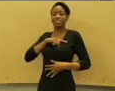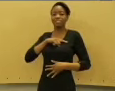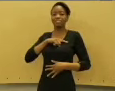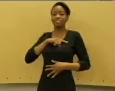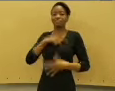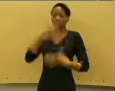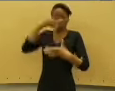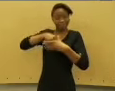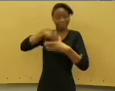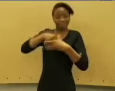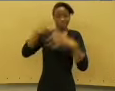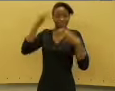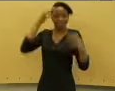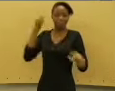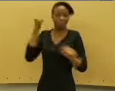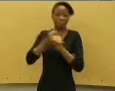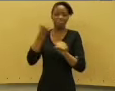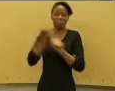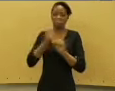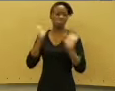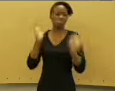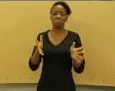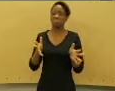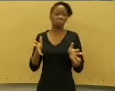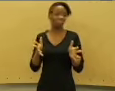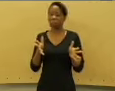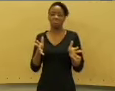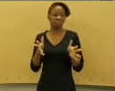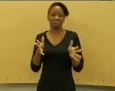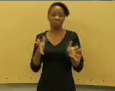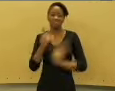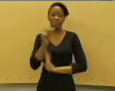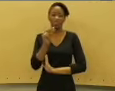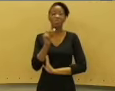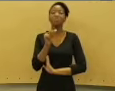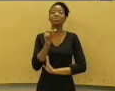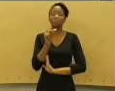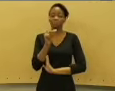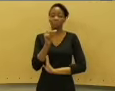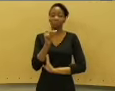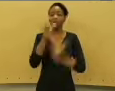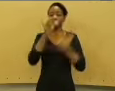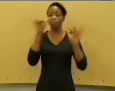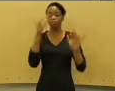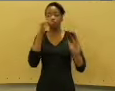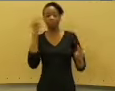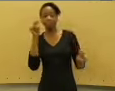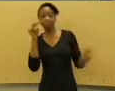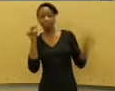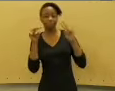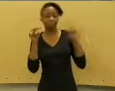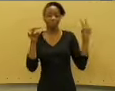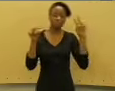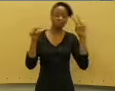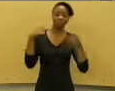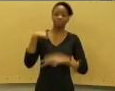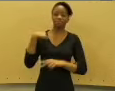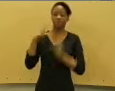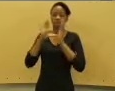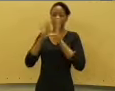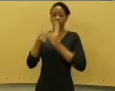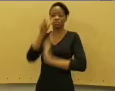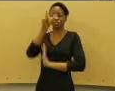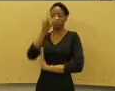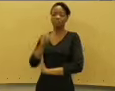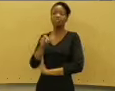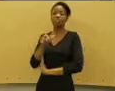conversations that are going on in the world are often from other people's perceptions. you know, and I come in as a disabled person and